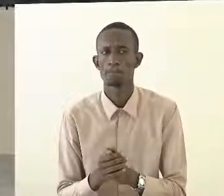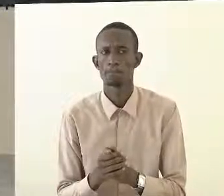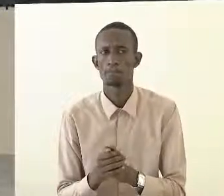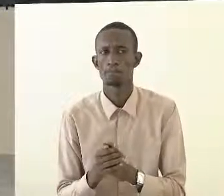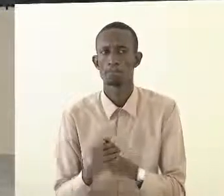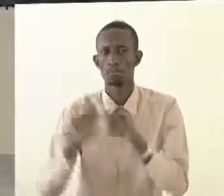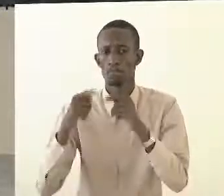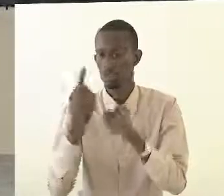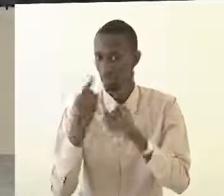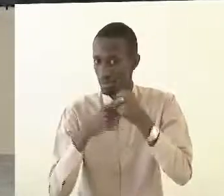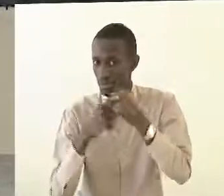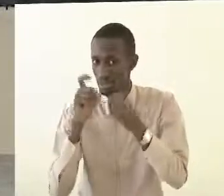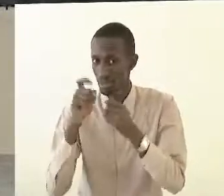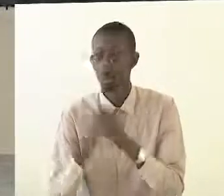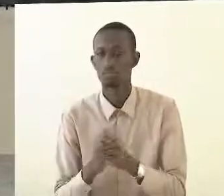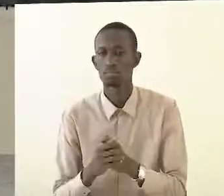6x